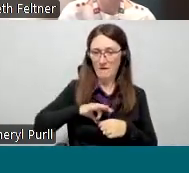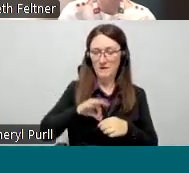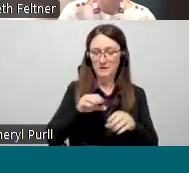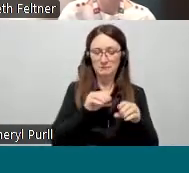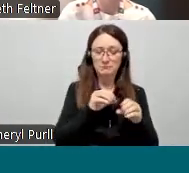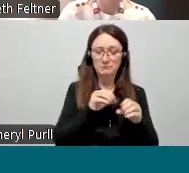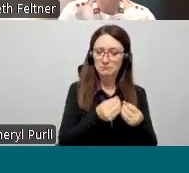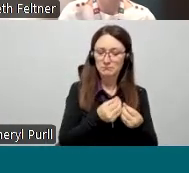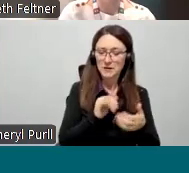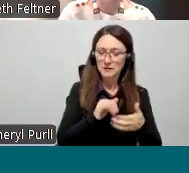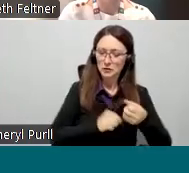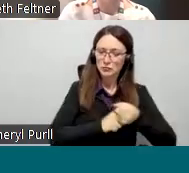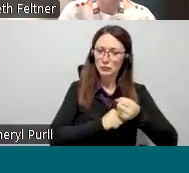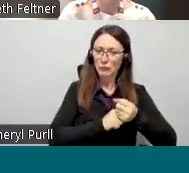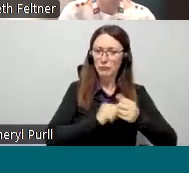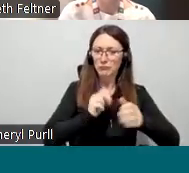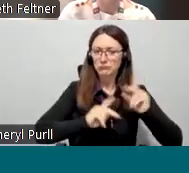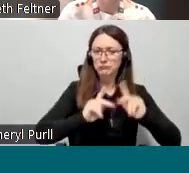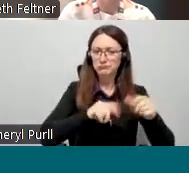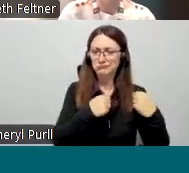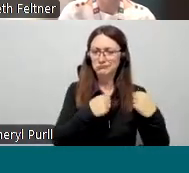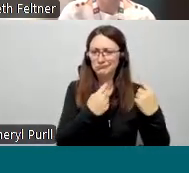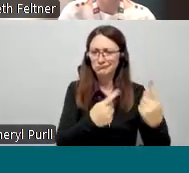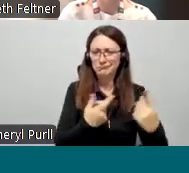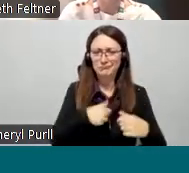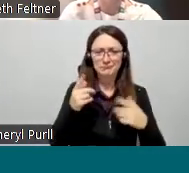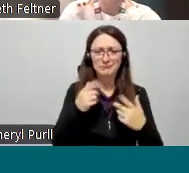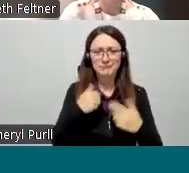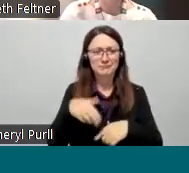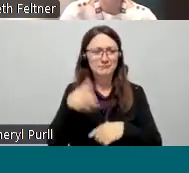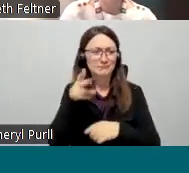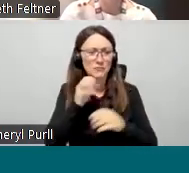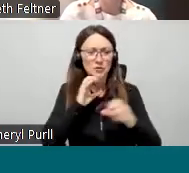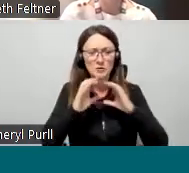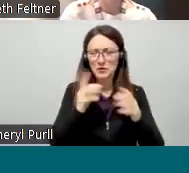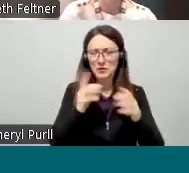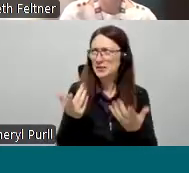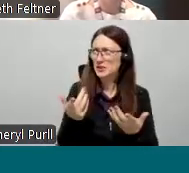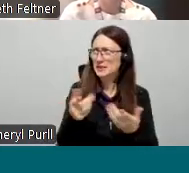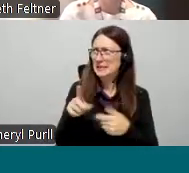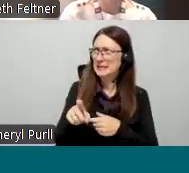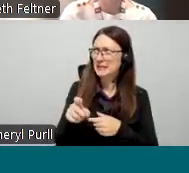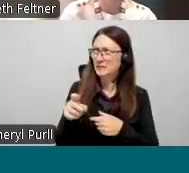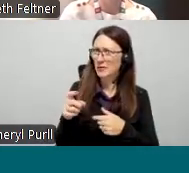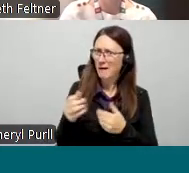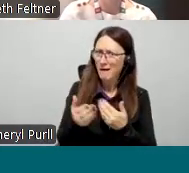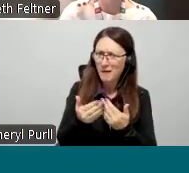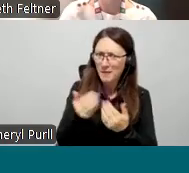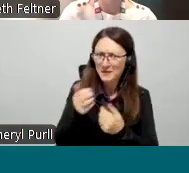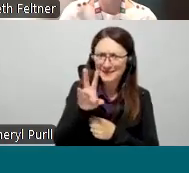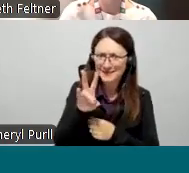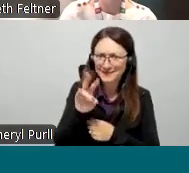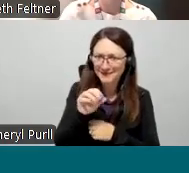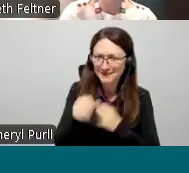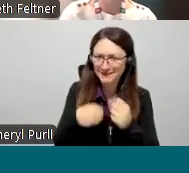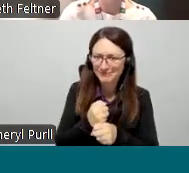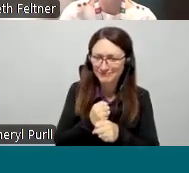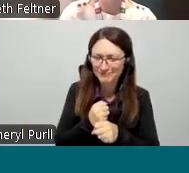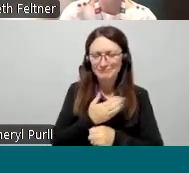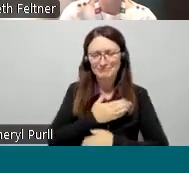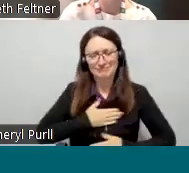been supporting people with hearing and communication needs for almost 70 years. So I'm passionate